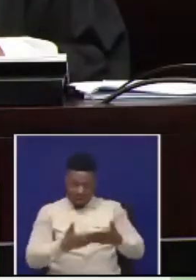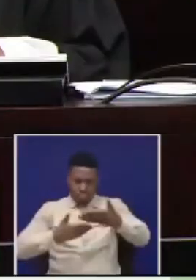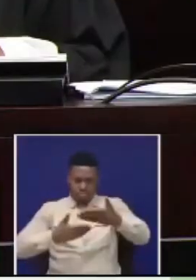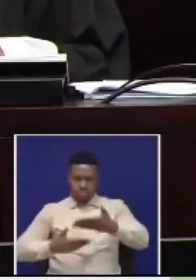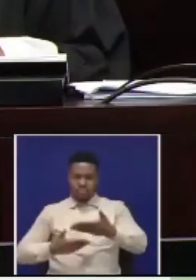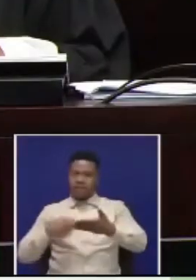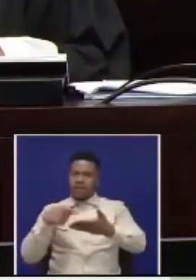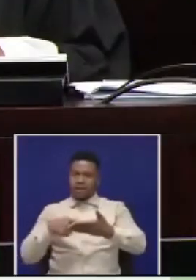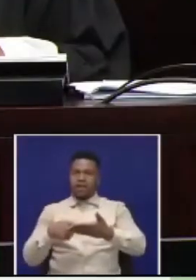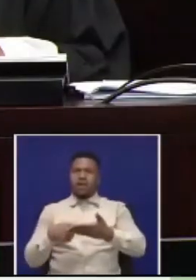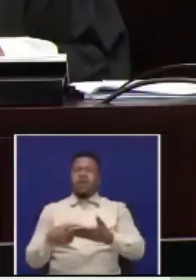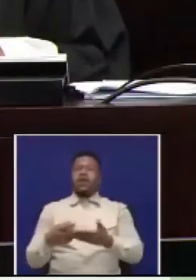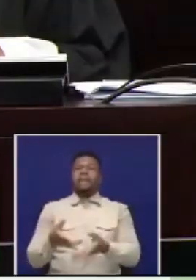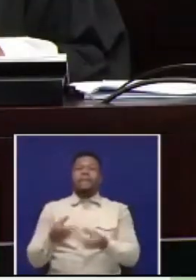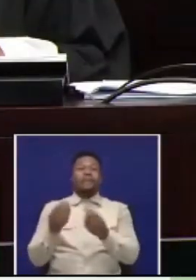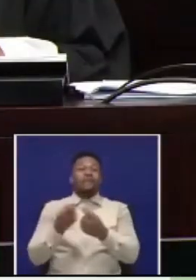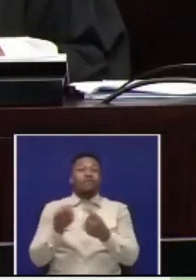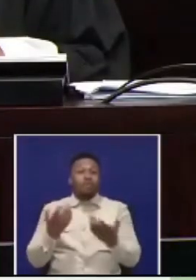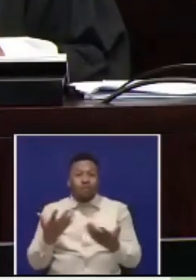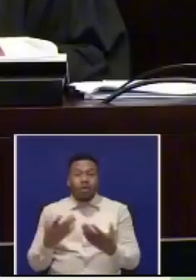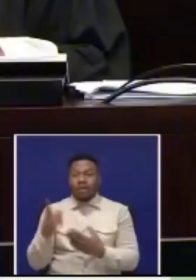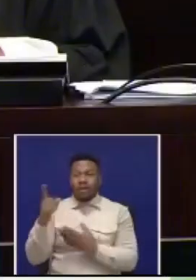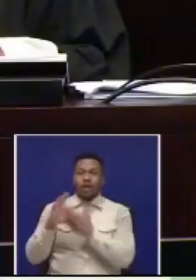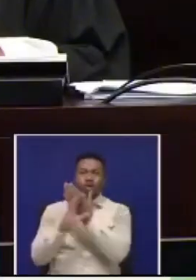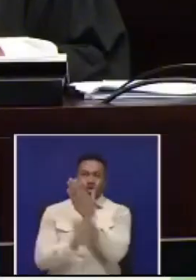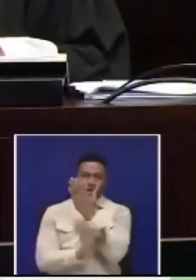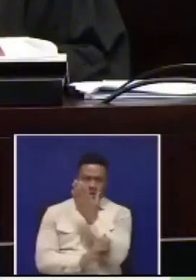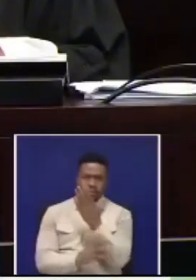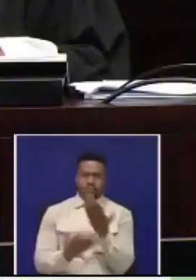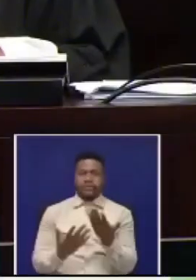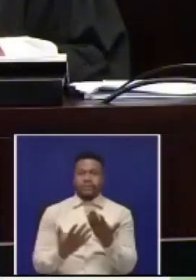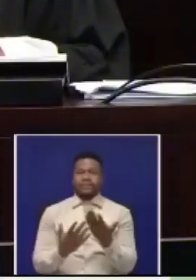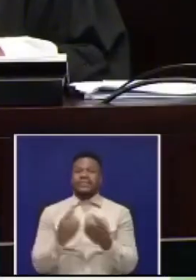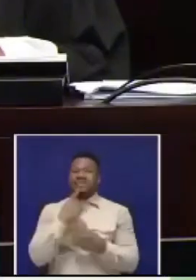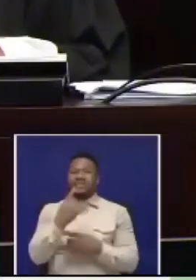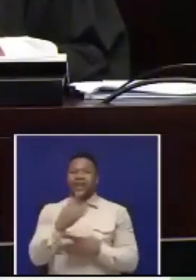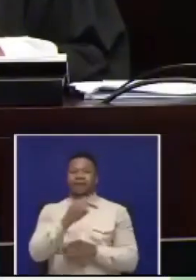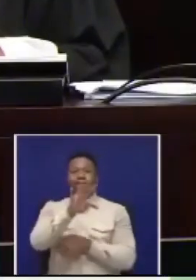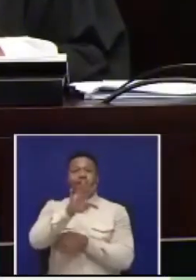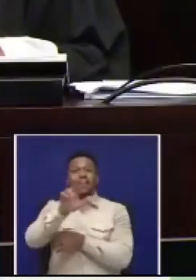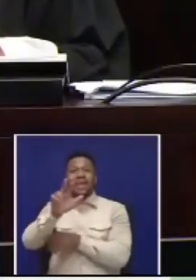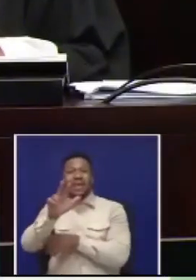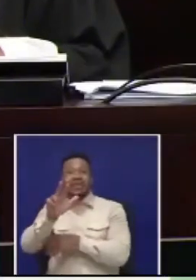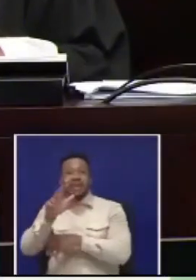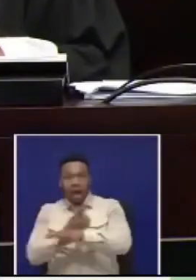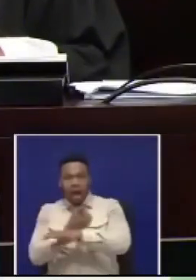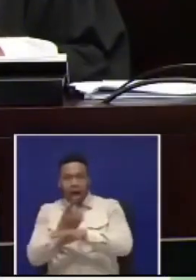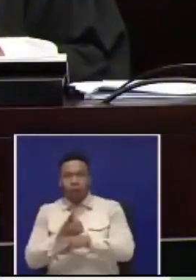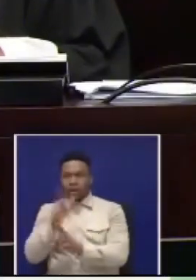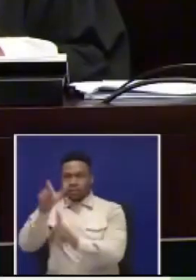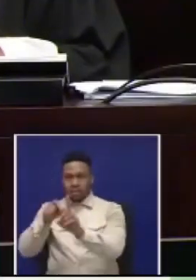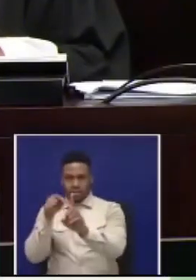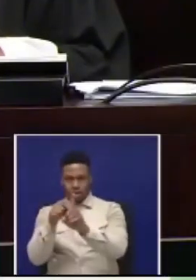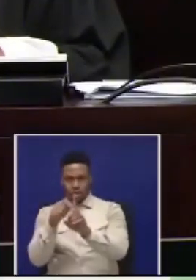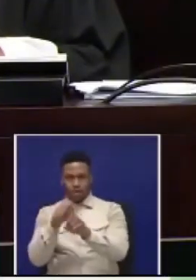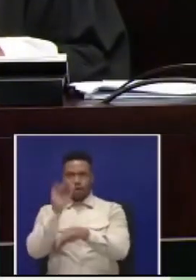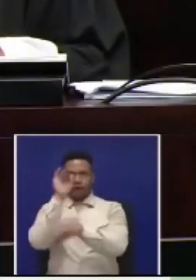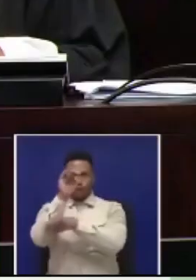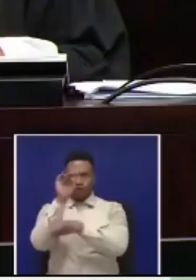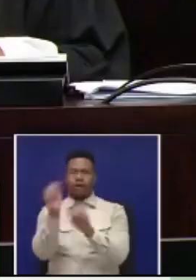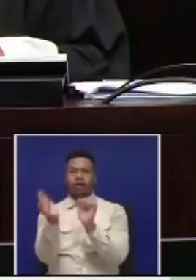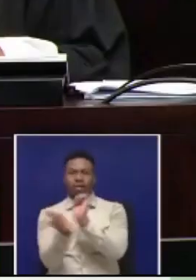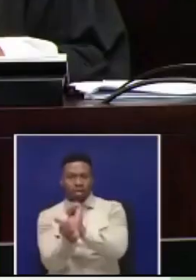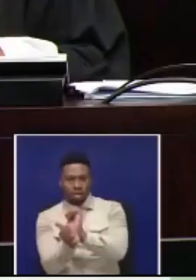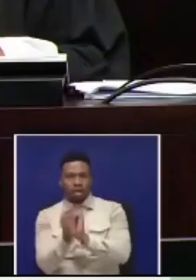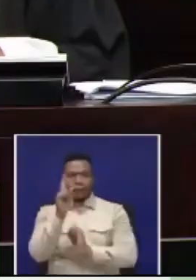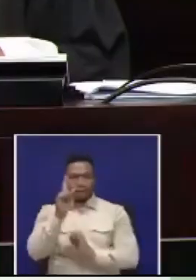detained illegal foreigners be brought before a court within 48 hours, guided by the interests of justice principles.